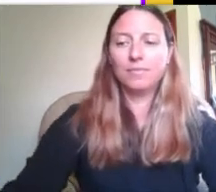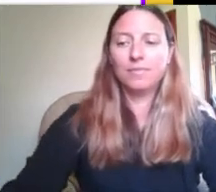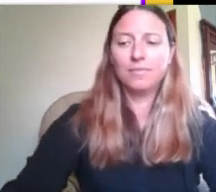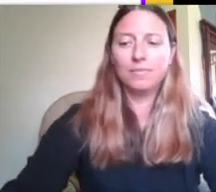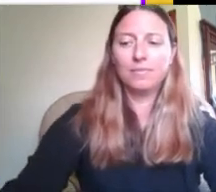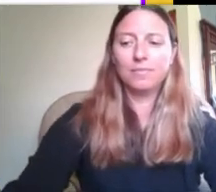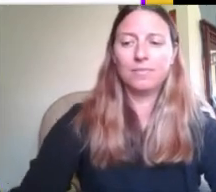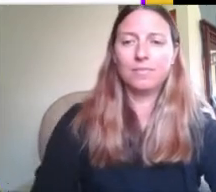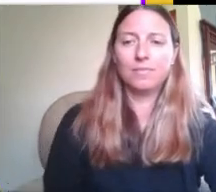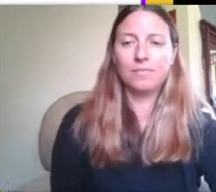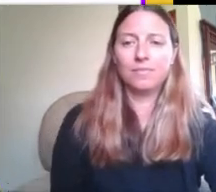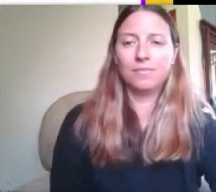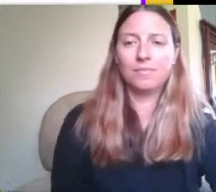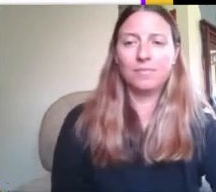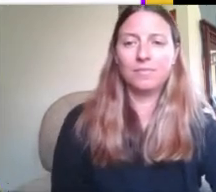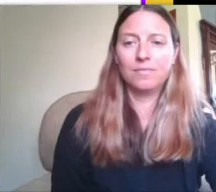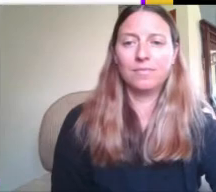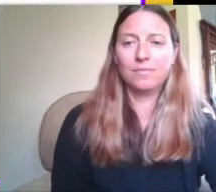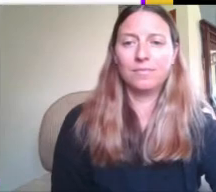So,